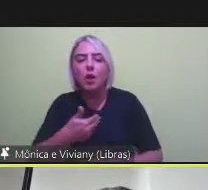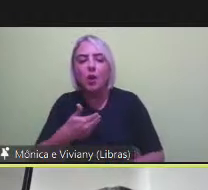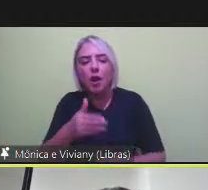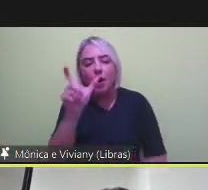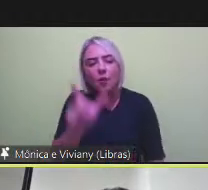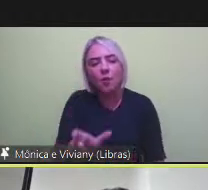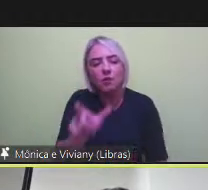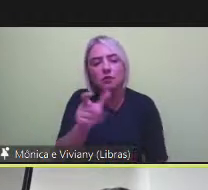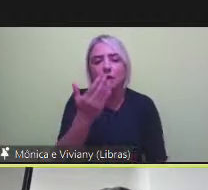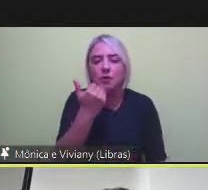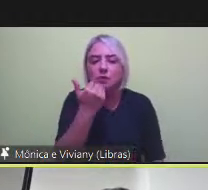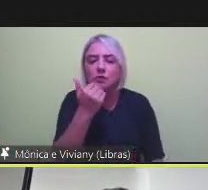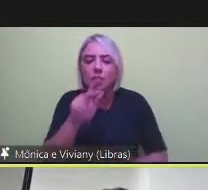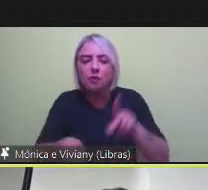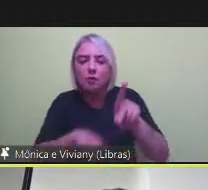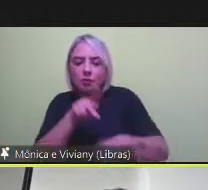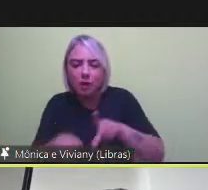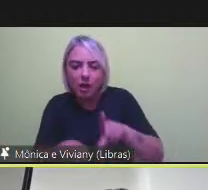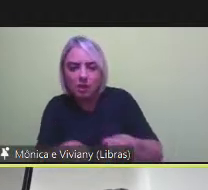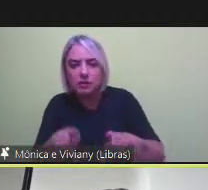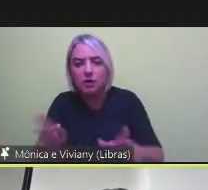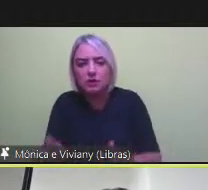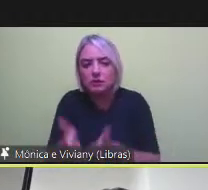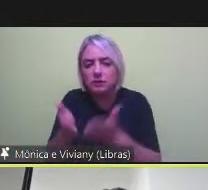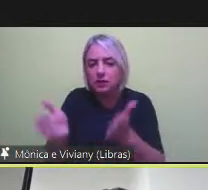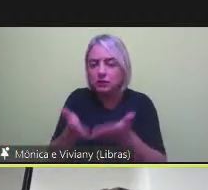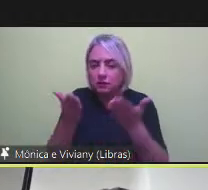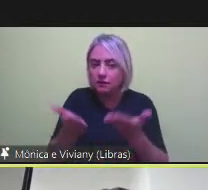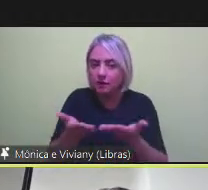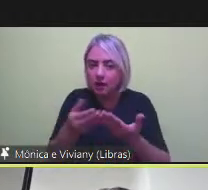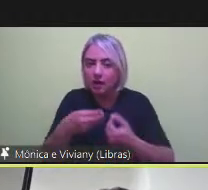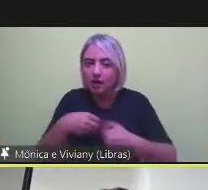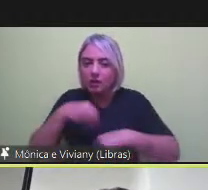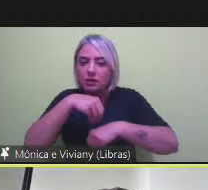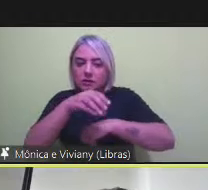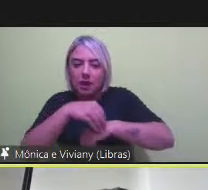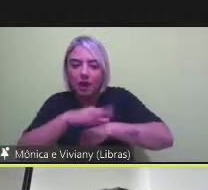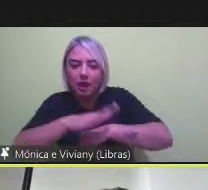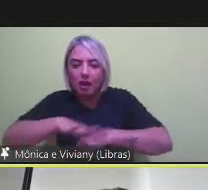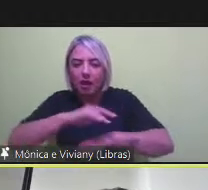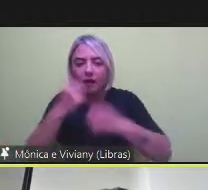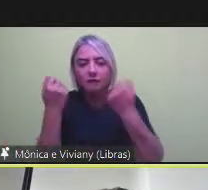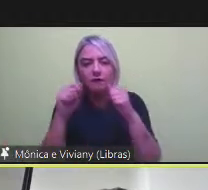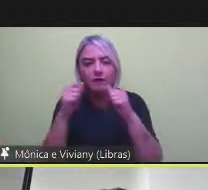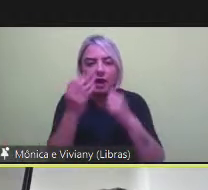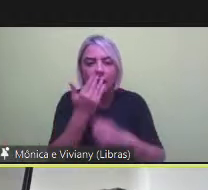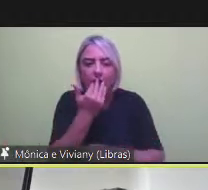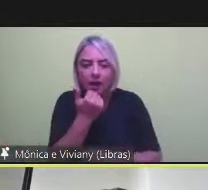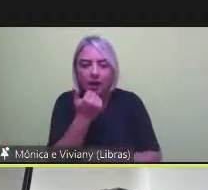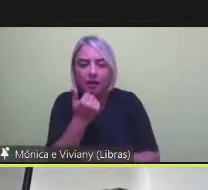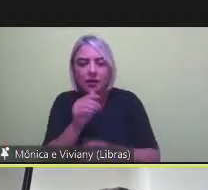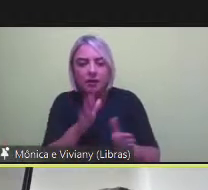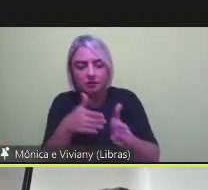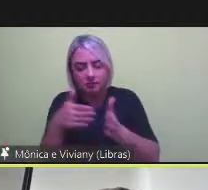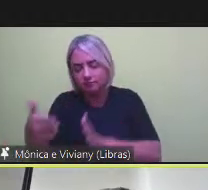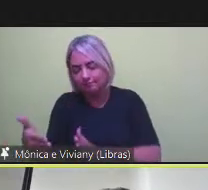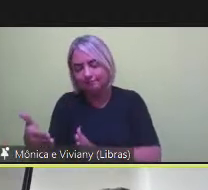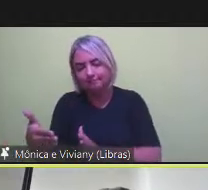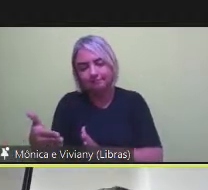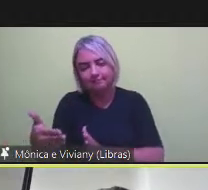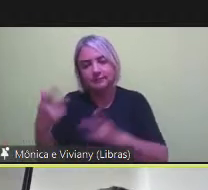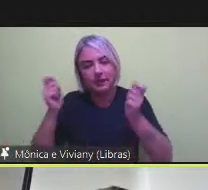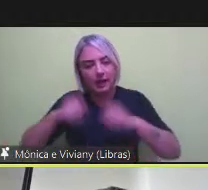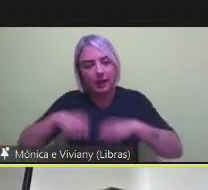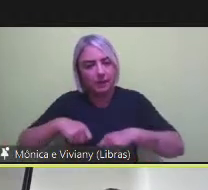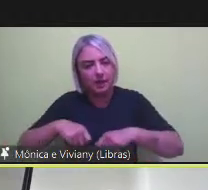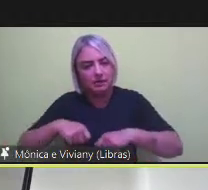nutritional state of the population, trying to change the nutritional environment